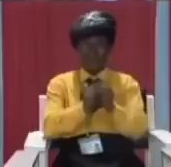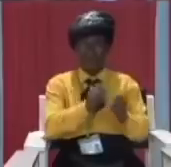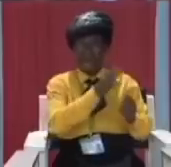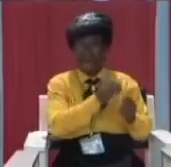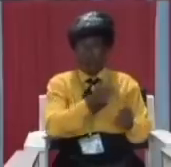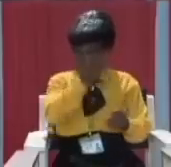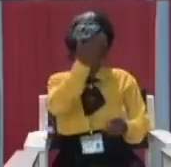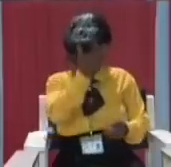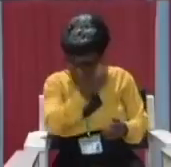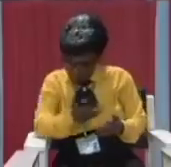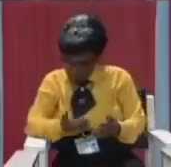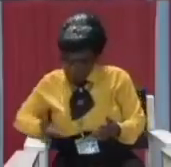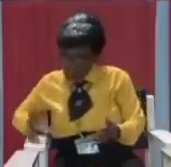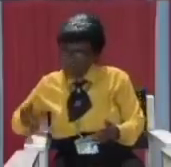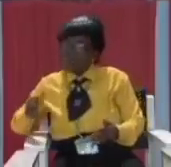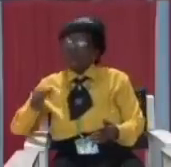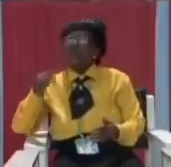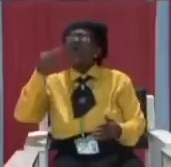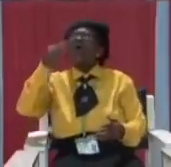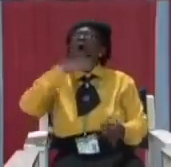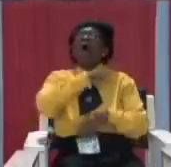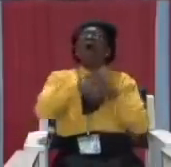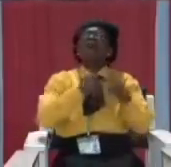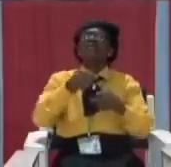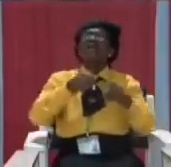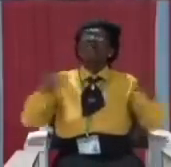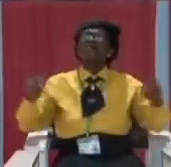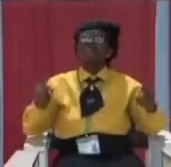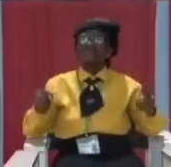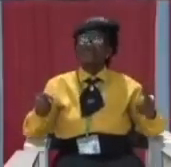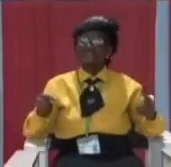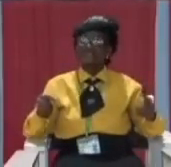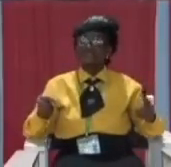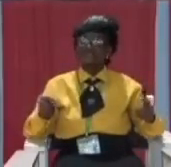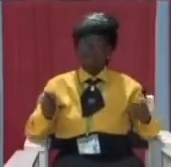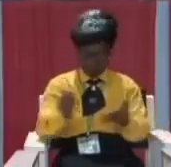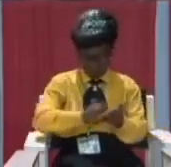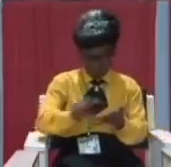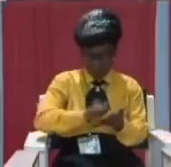the enemies. Write down your prayer number 2.